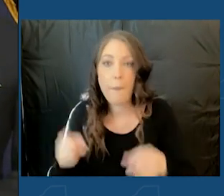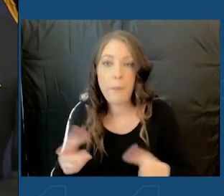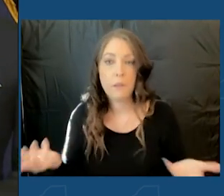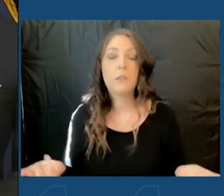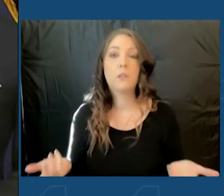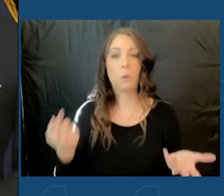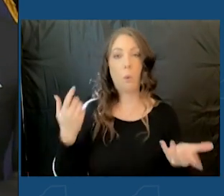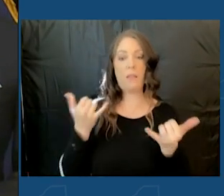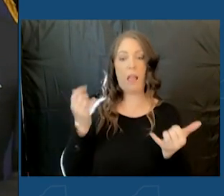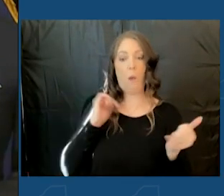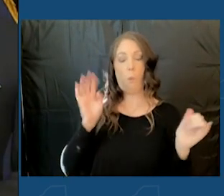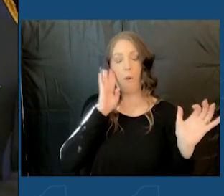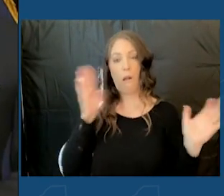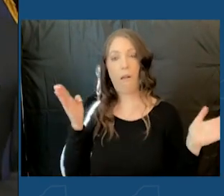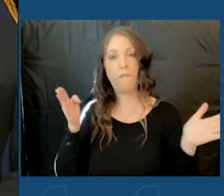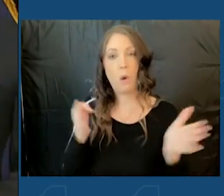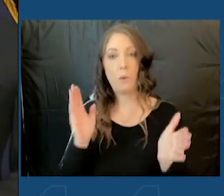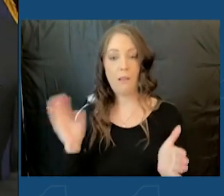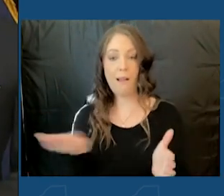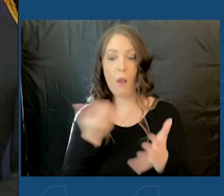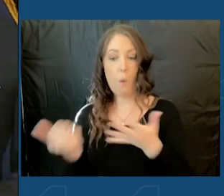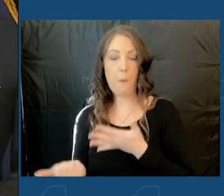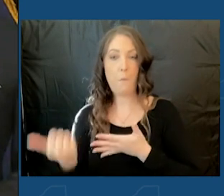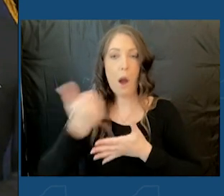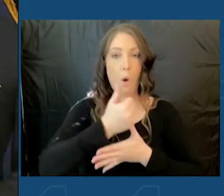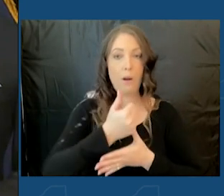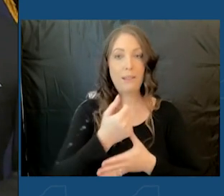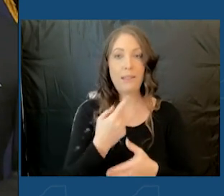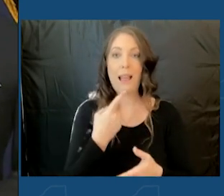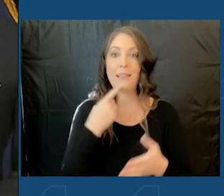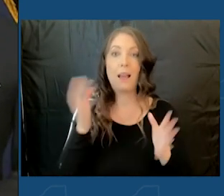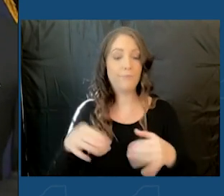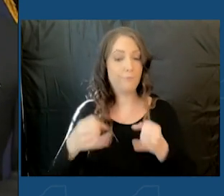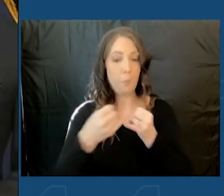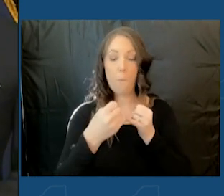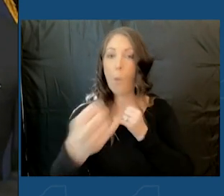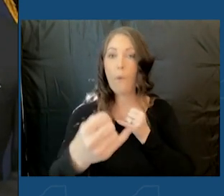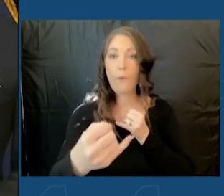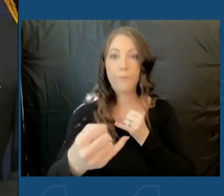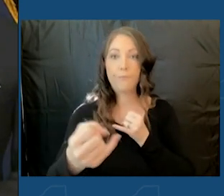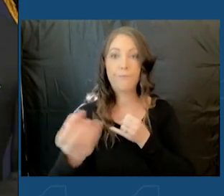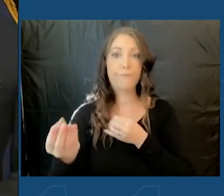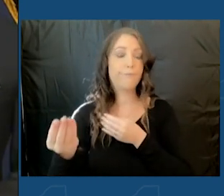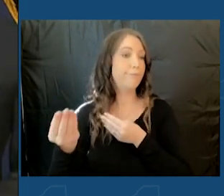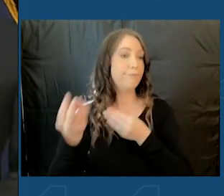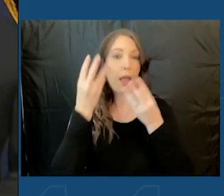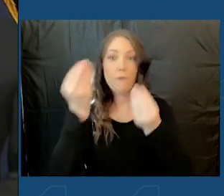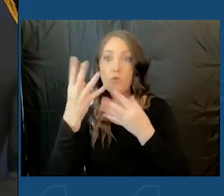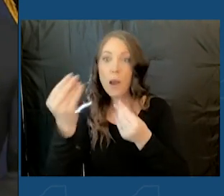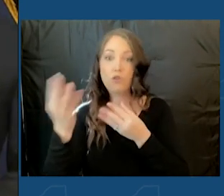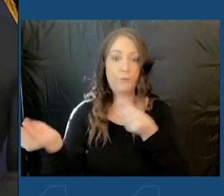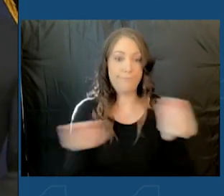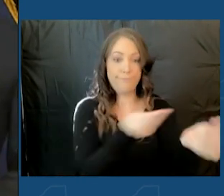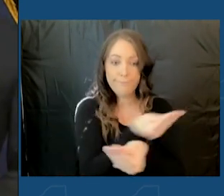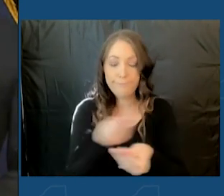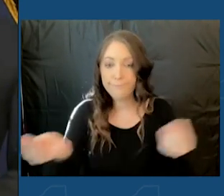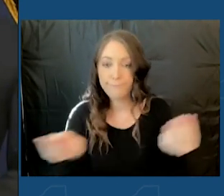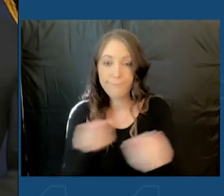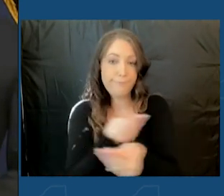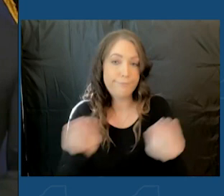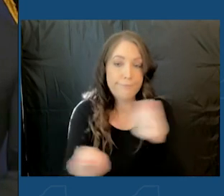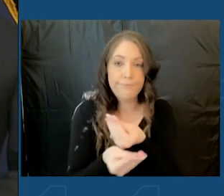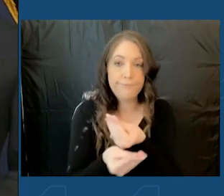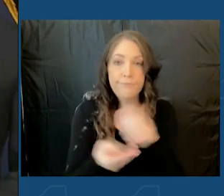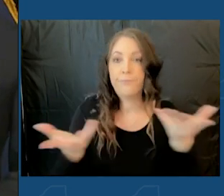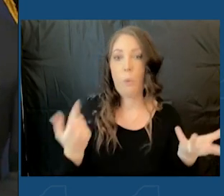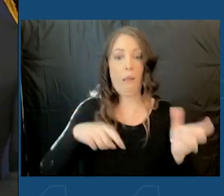focused on shifting our priorities. I said, just get on the border, start sharing information, work with the locals, start doing something differently, because this